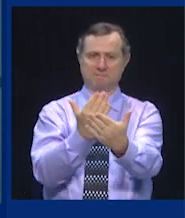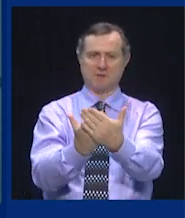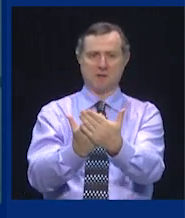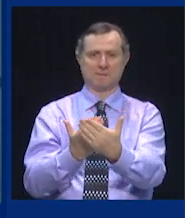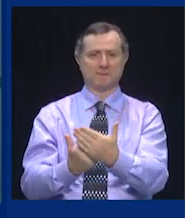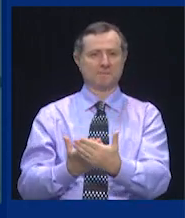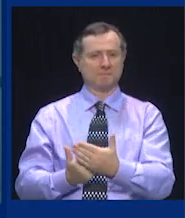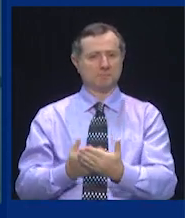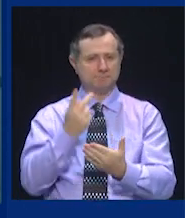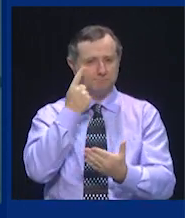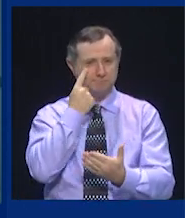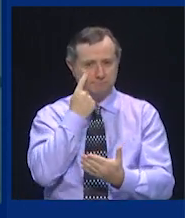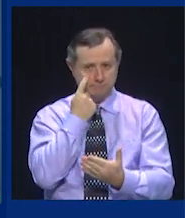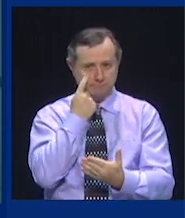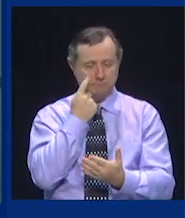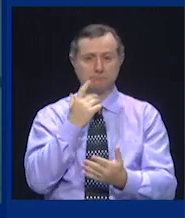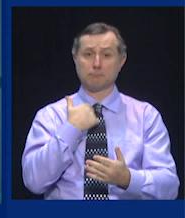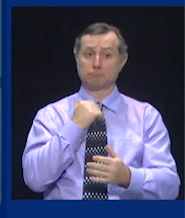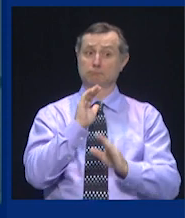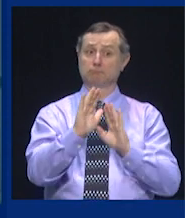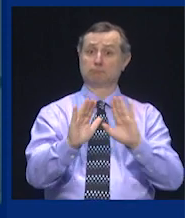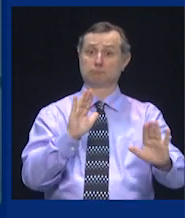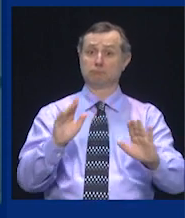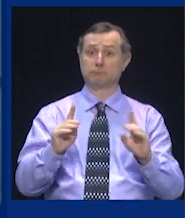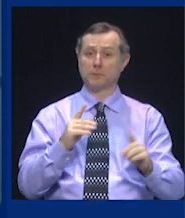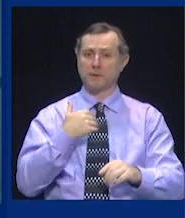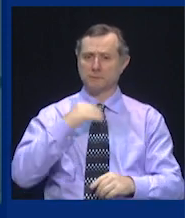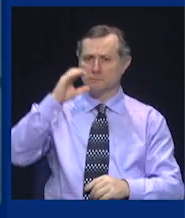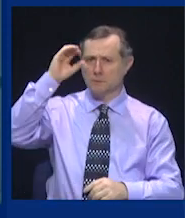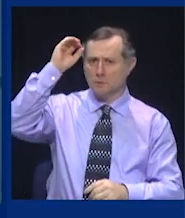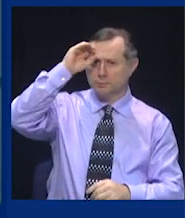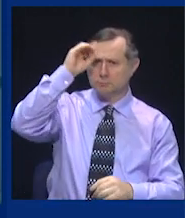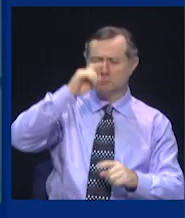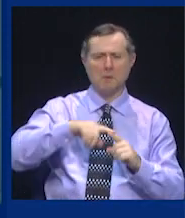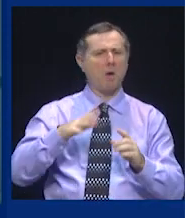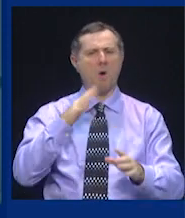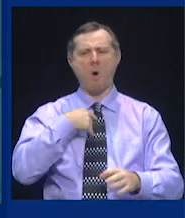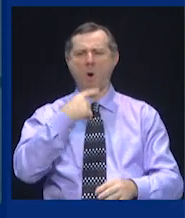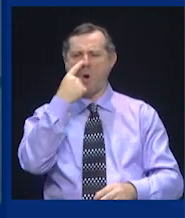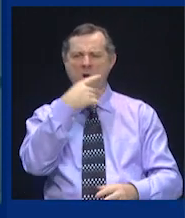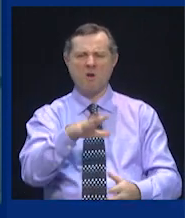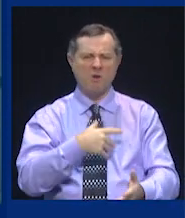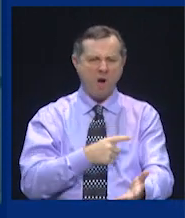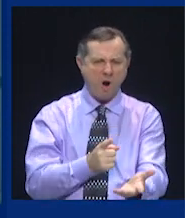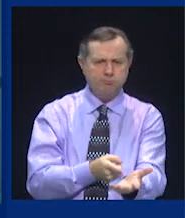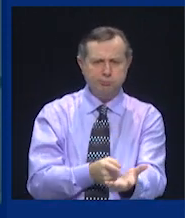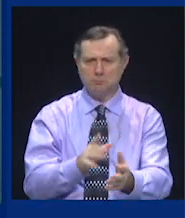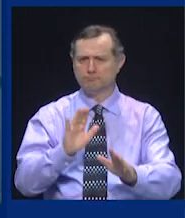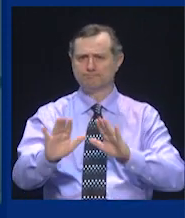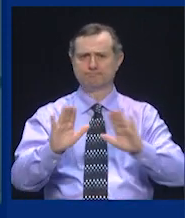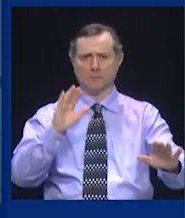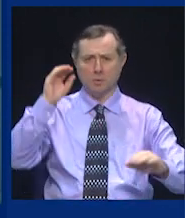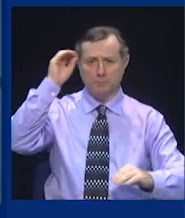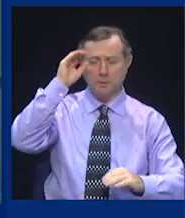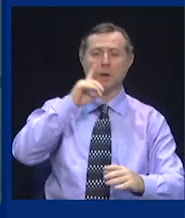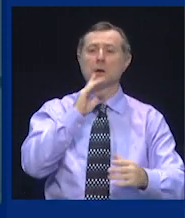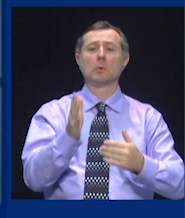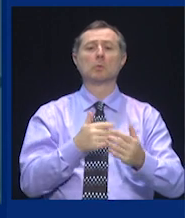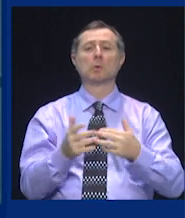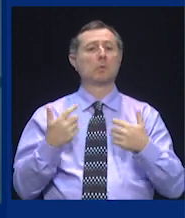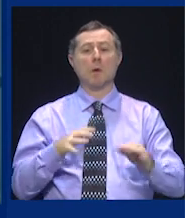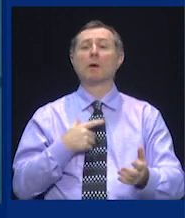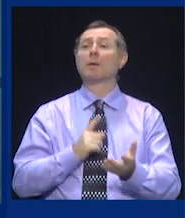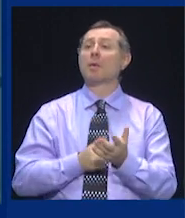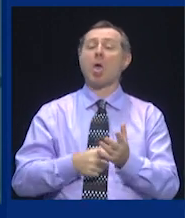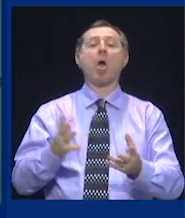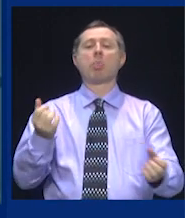opinion. That's nice, and I'd like to hear it. Even if I don't want to hear it, they'll say, I would like to hear your opinion.